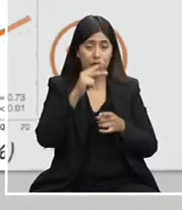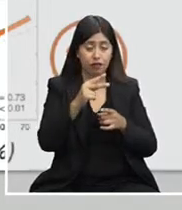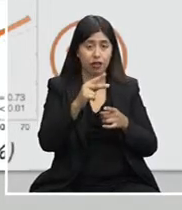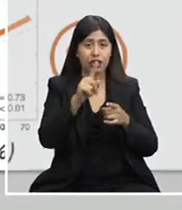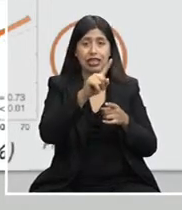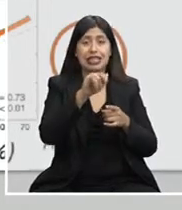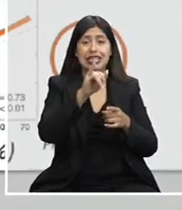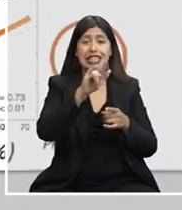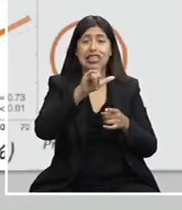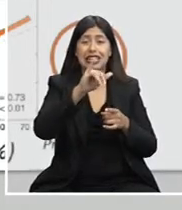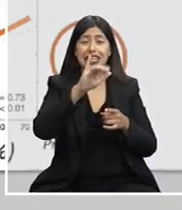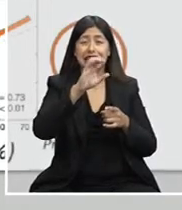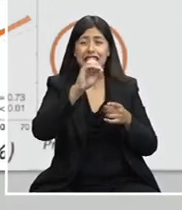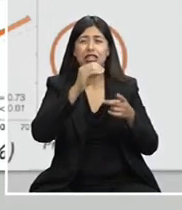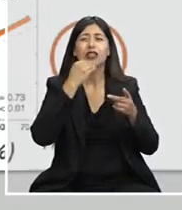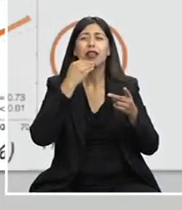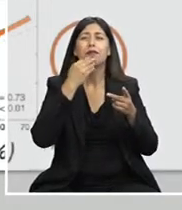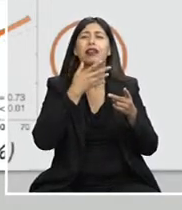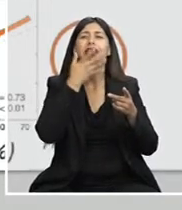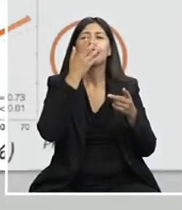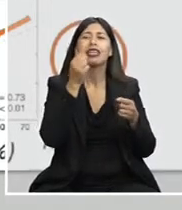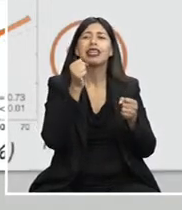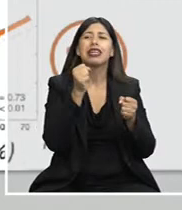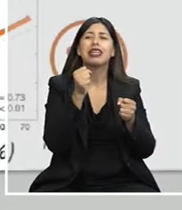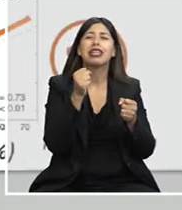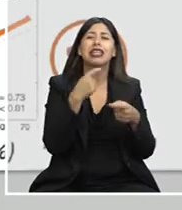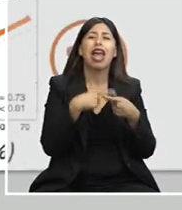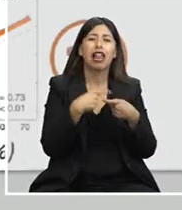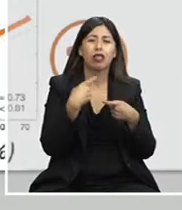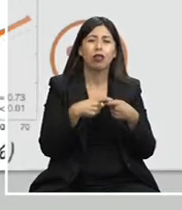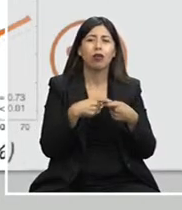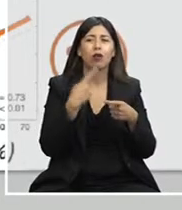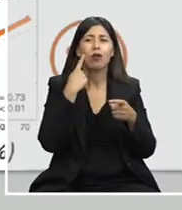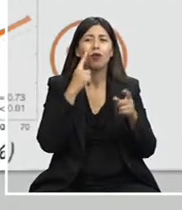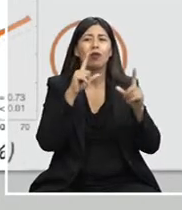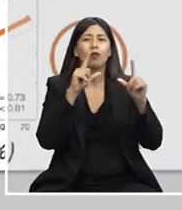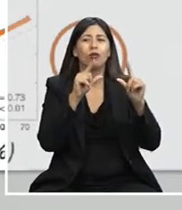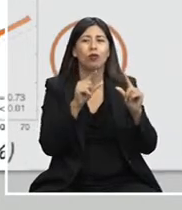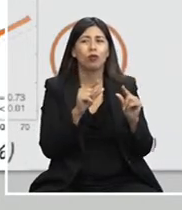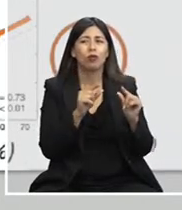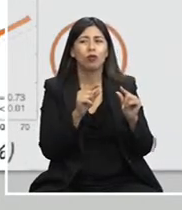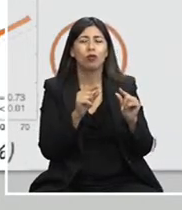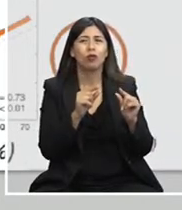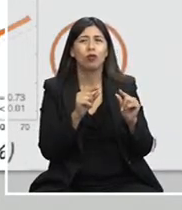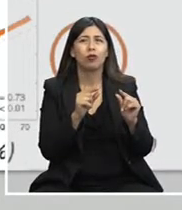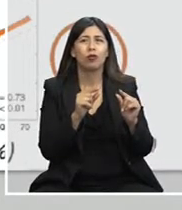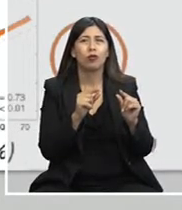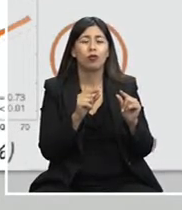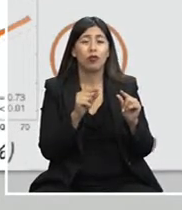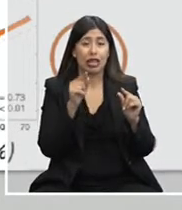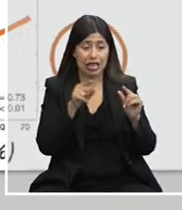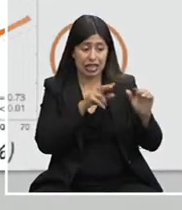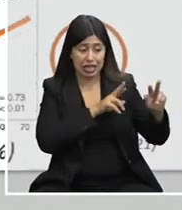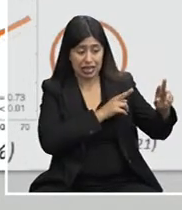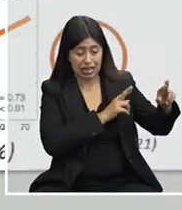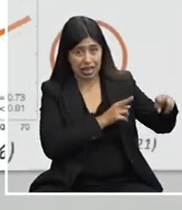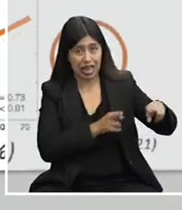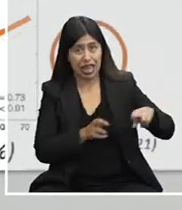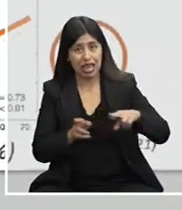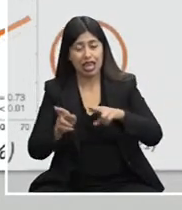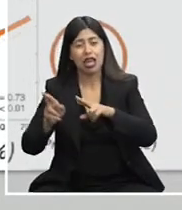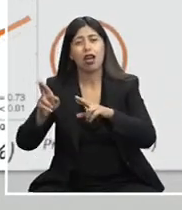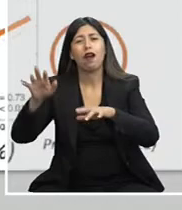we have a reduction in the amount of the nutrients going from those rivers into the fjord. So a reduction in supply of nutrients